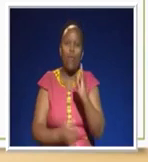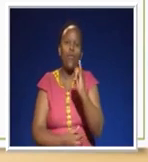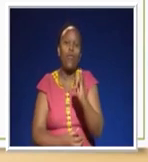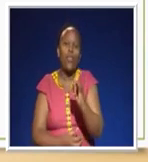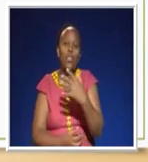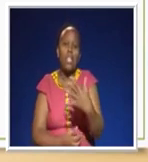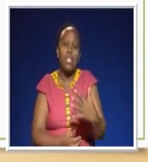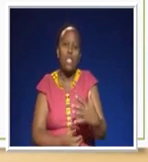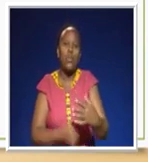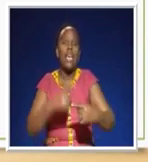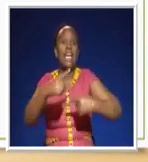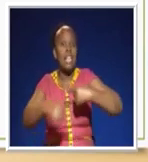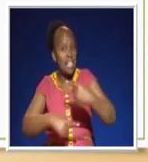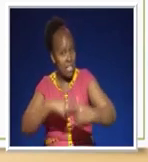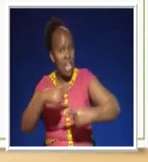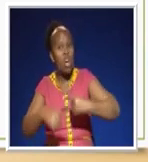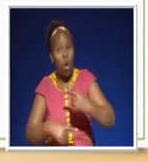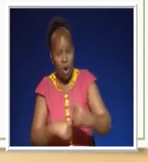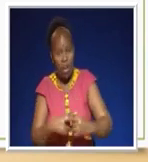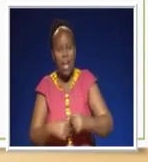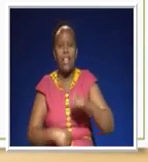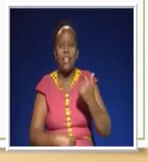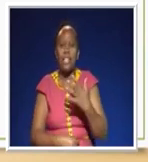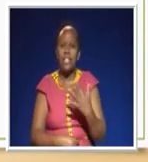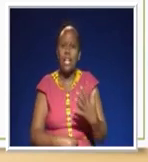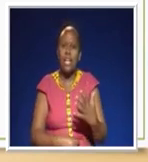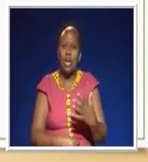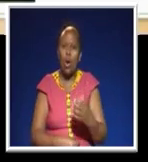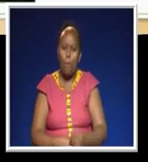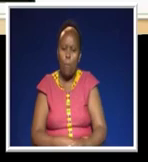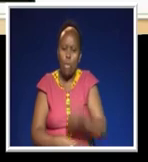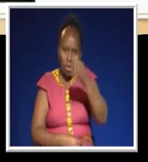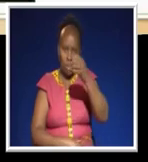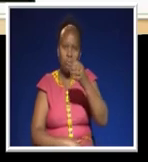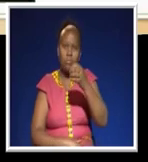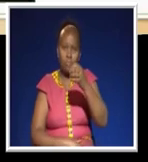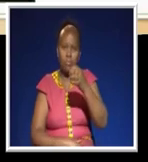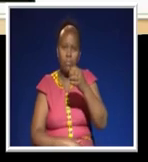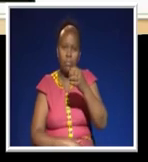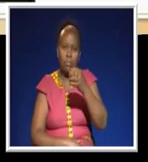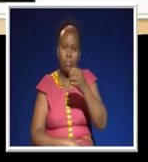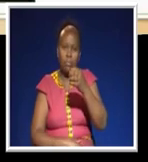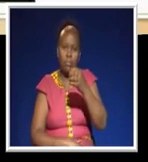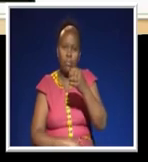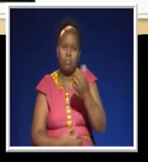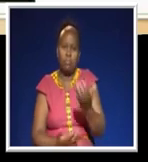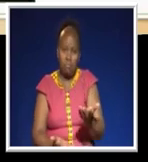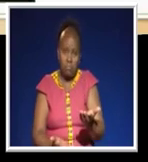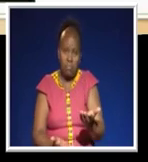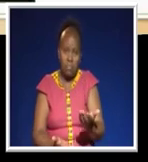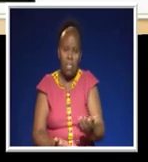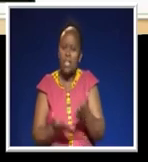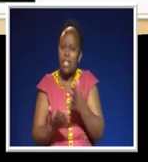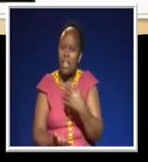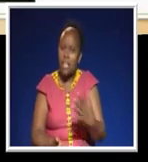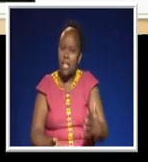can recycle. Some things like bottles, bottle tops. Those are